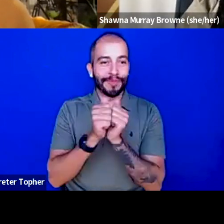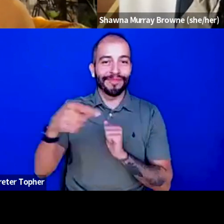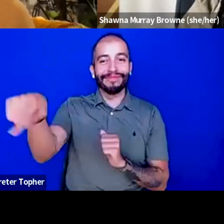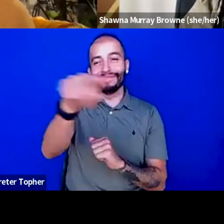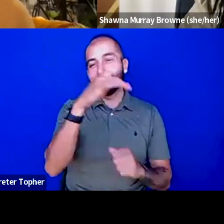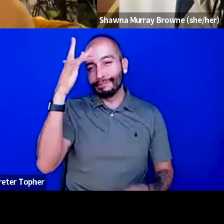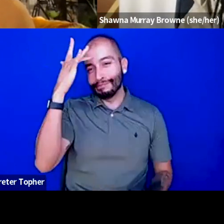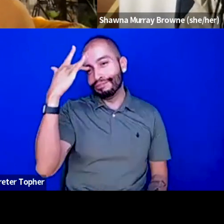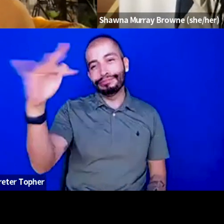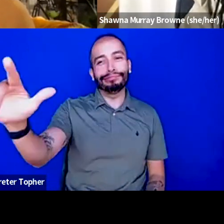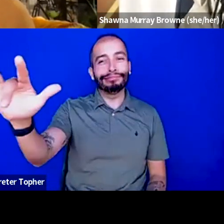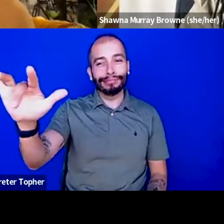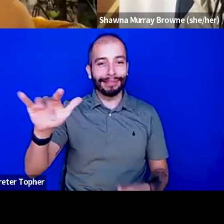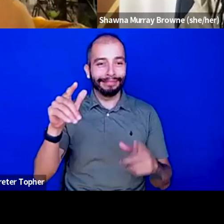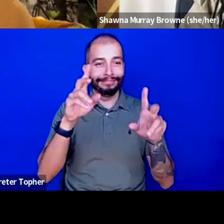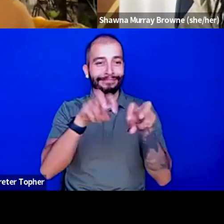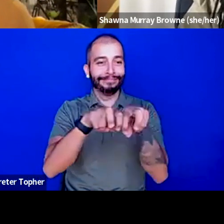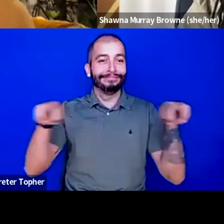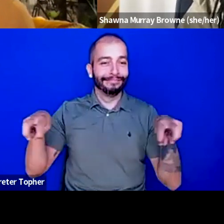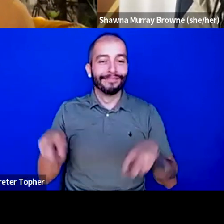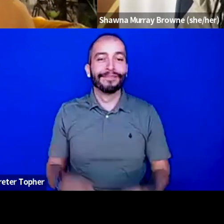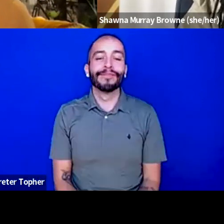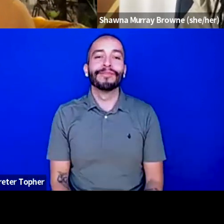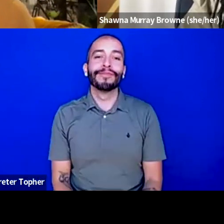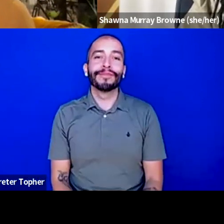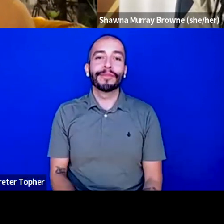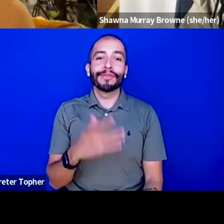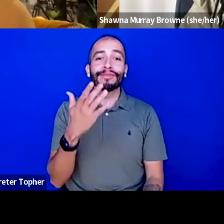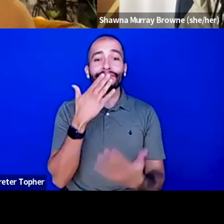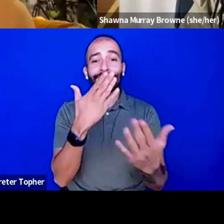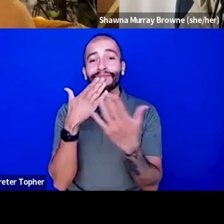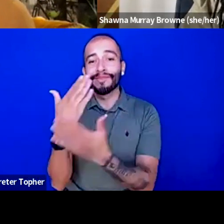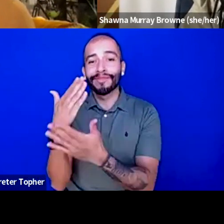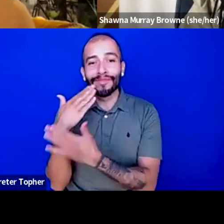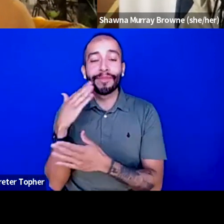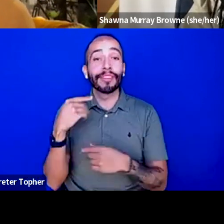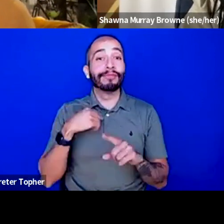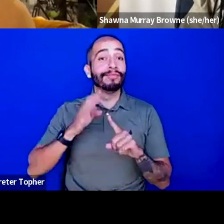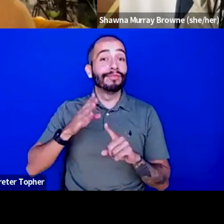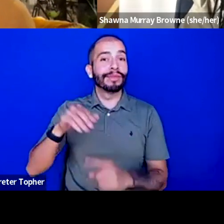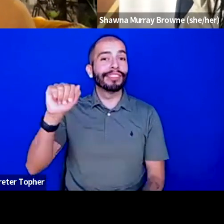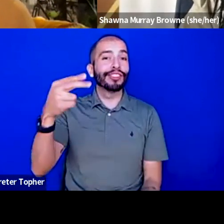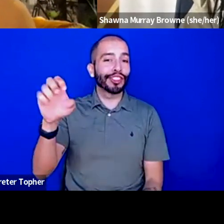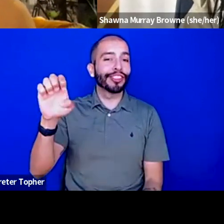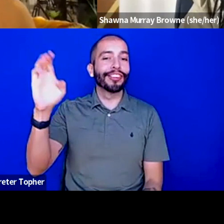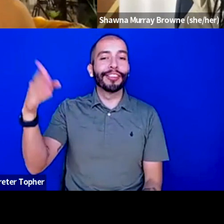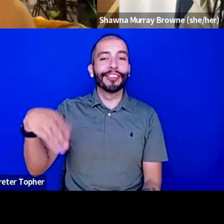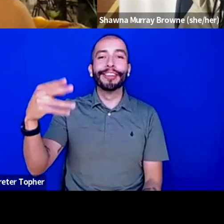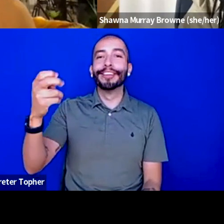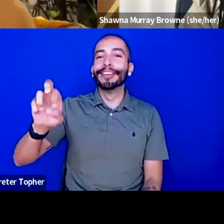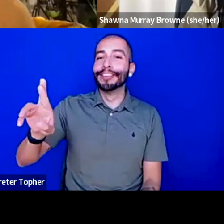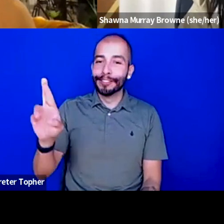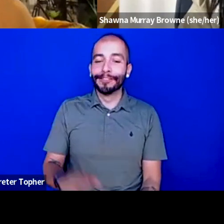I use she, her pronouns. I'm a Black woman with a bald head. I am wearing pretty